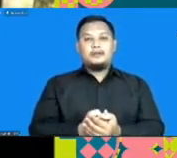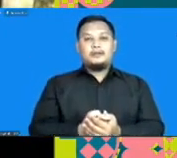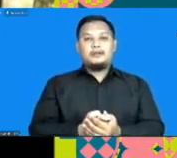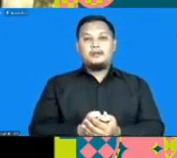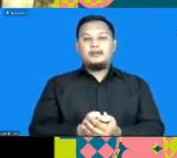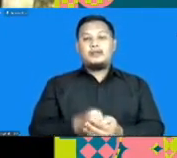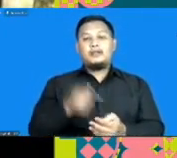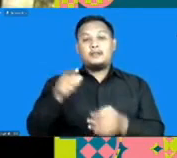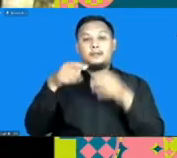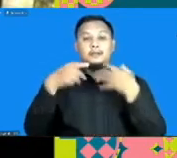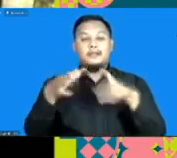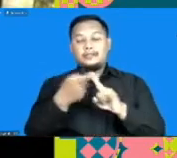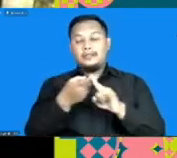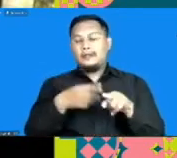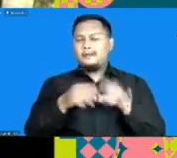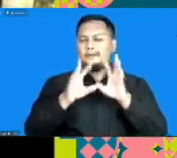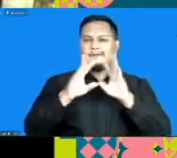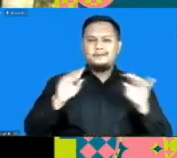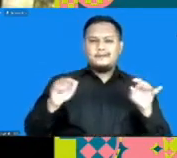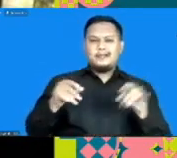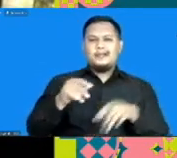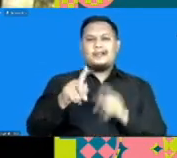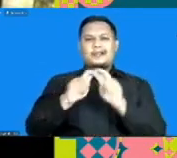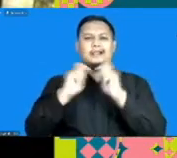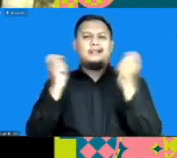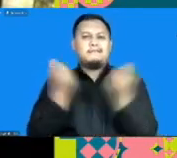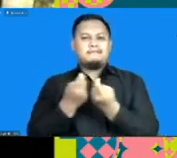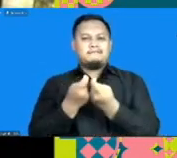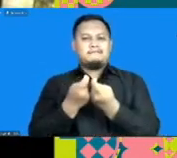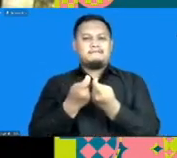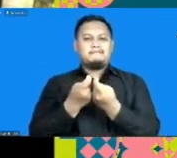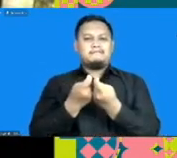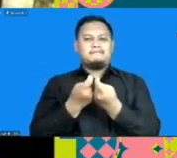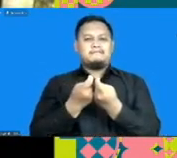For okay. some reason, we're having to hold the mics very close. Okay. So